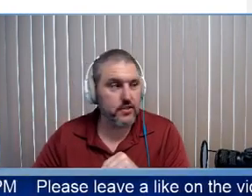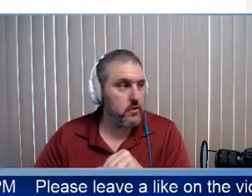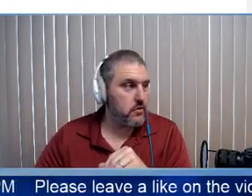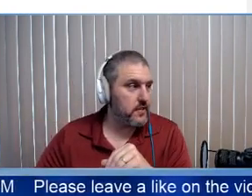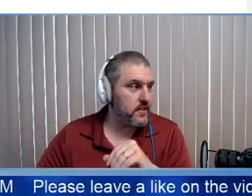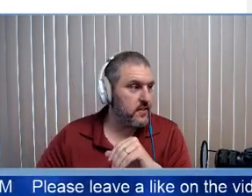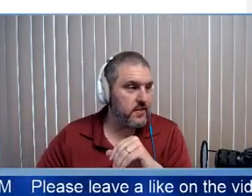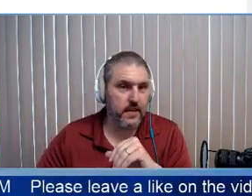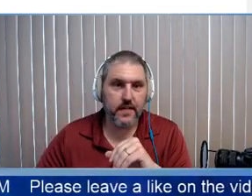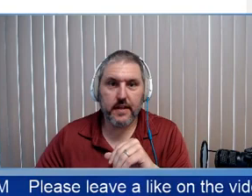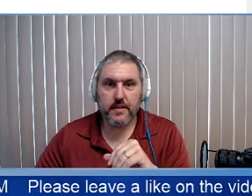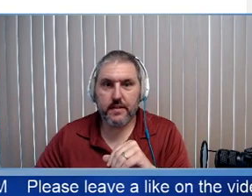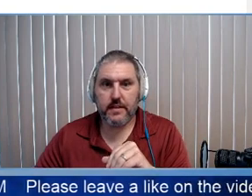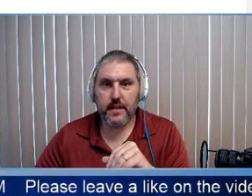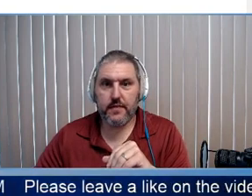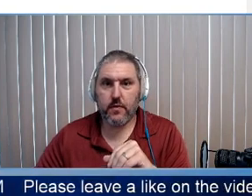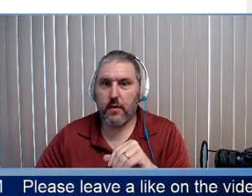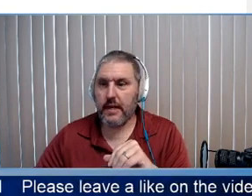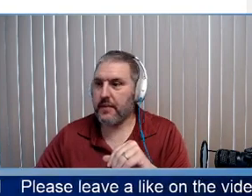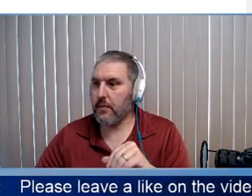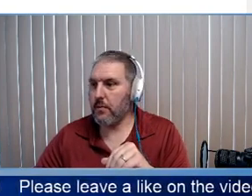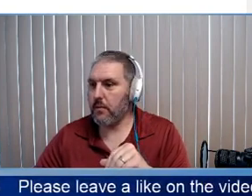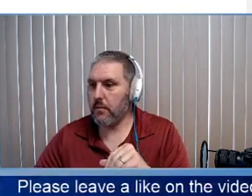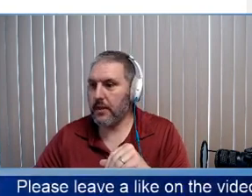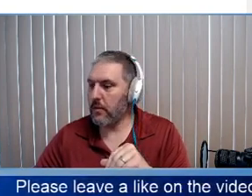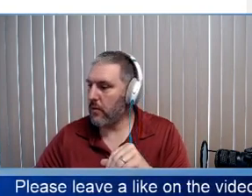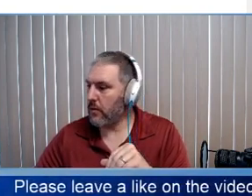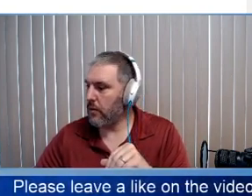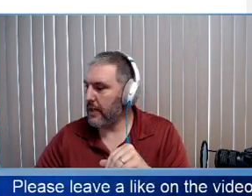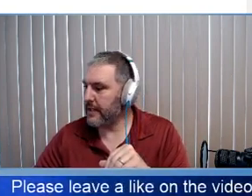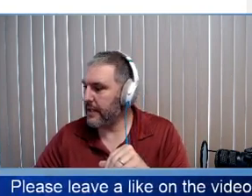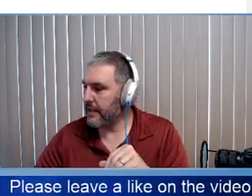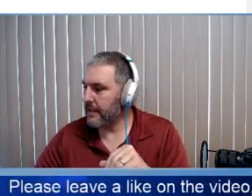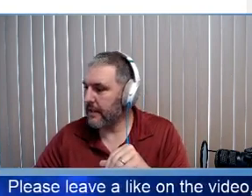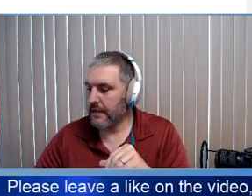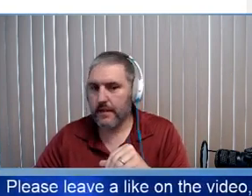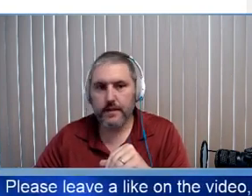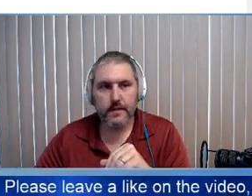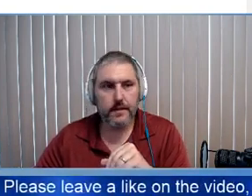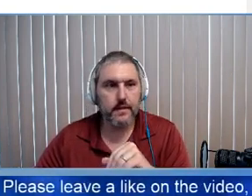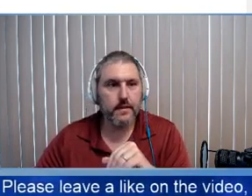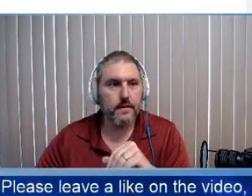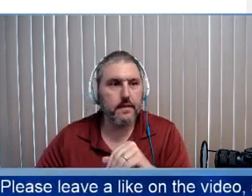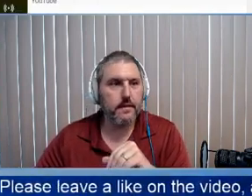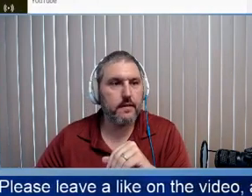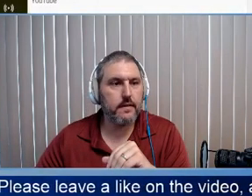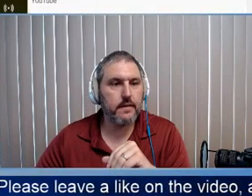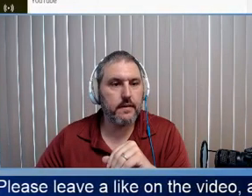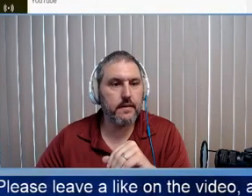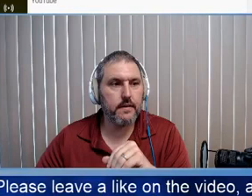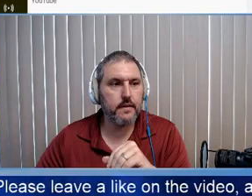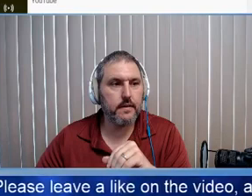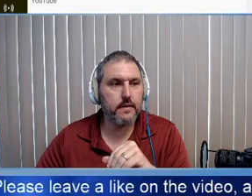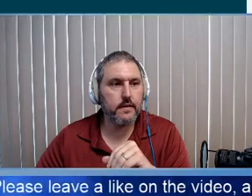Well, that social distancing thing got thrown right out the window real quick, didn't it?